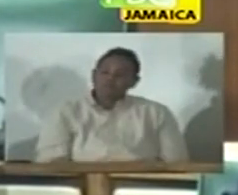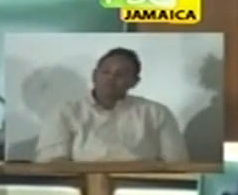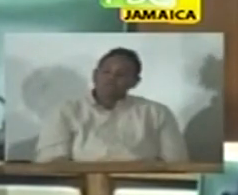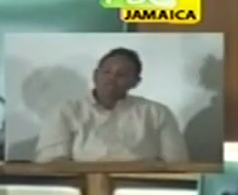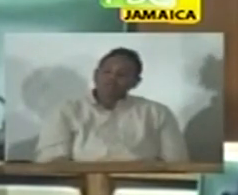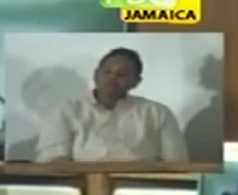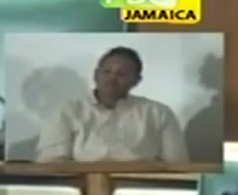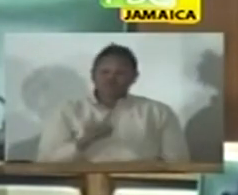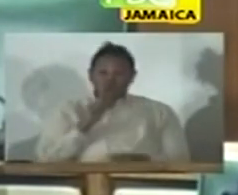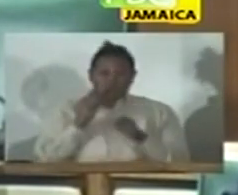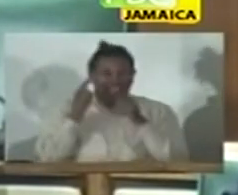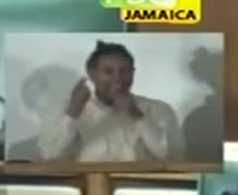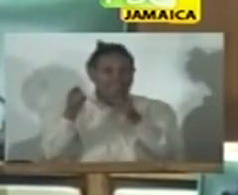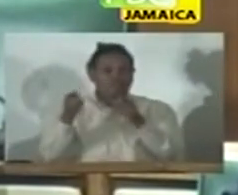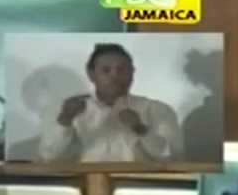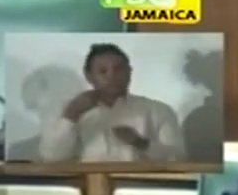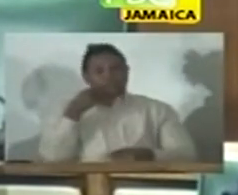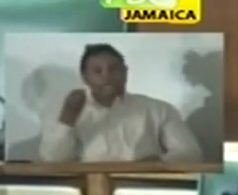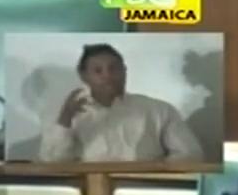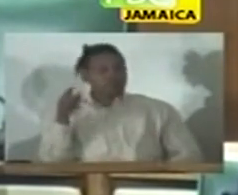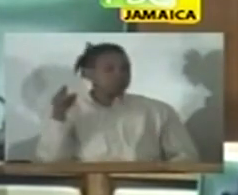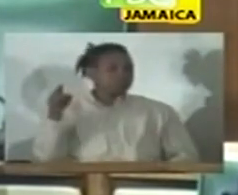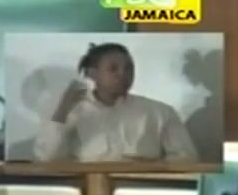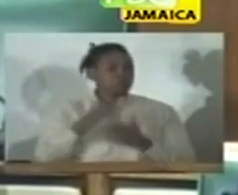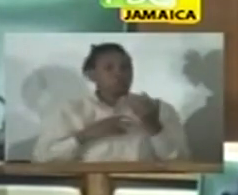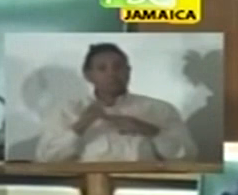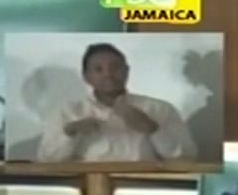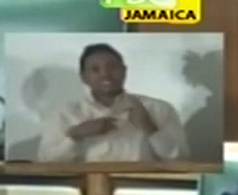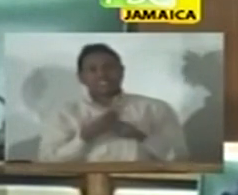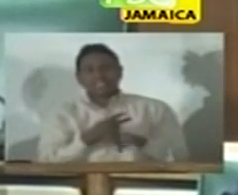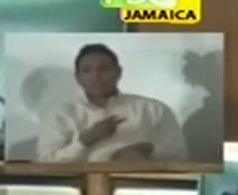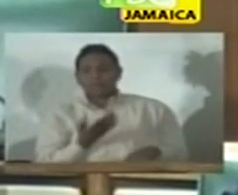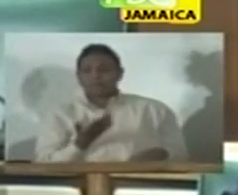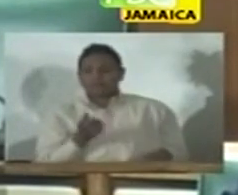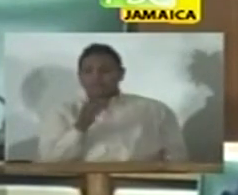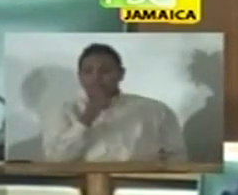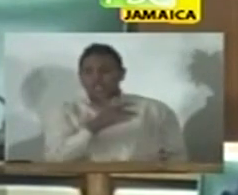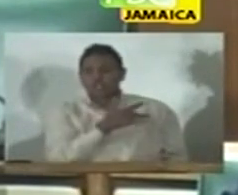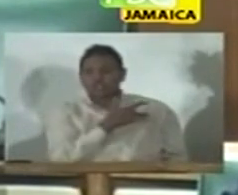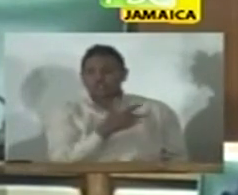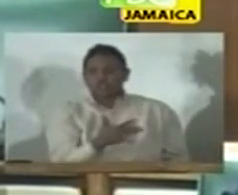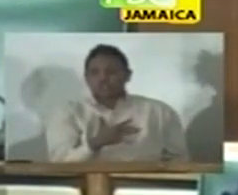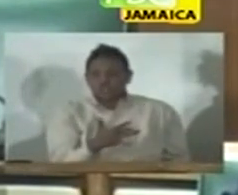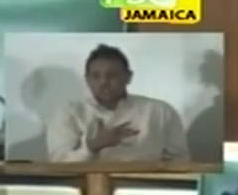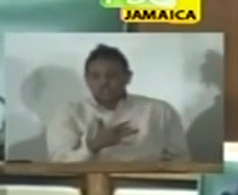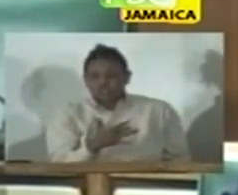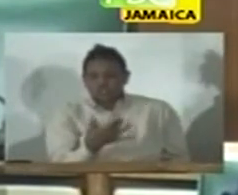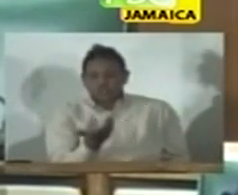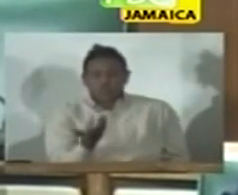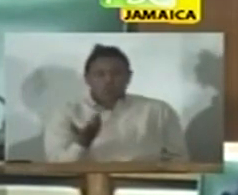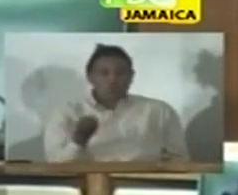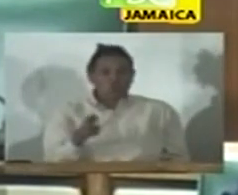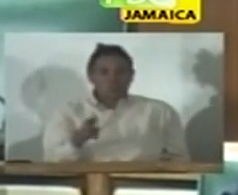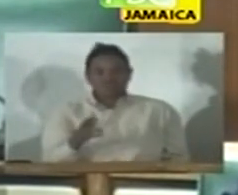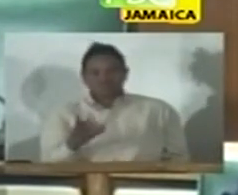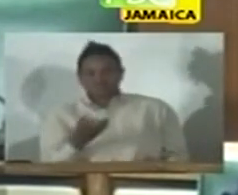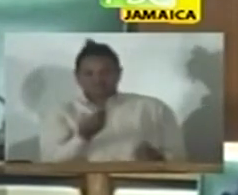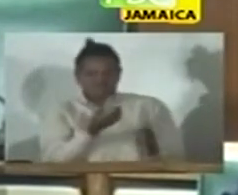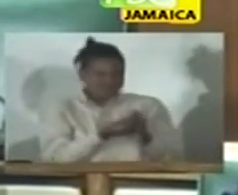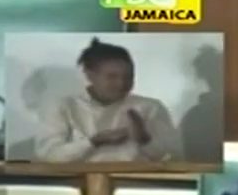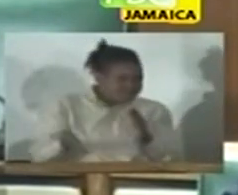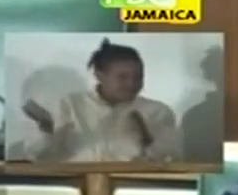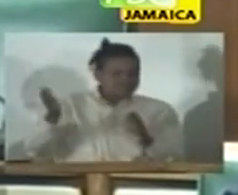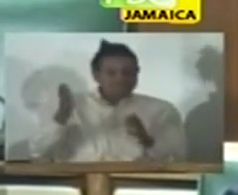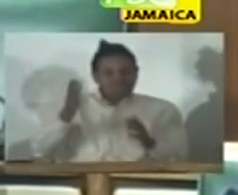the imputation that there is some kind of unusual or nefarious allocation that was made in